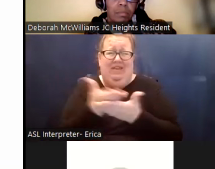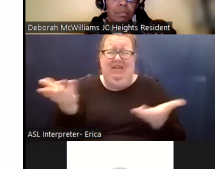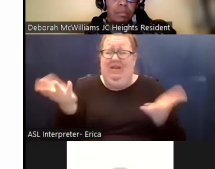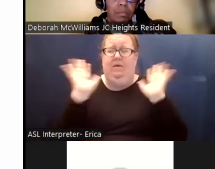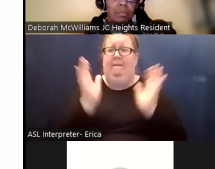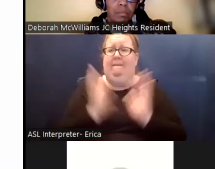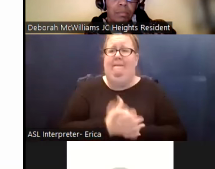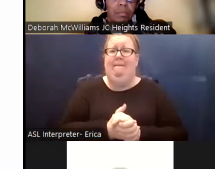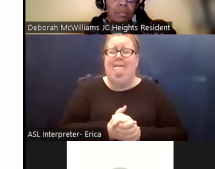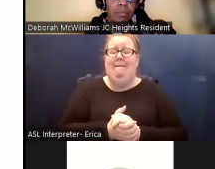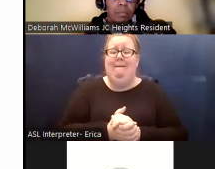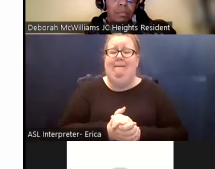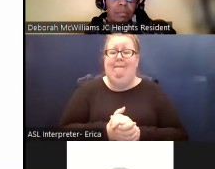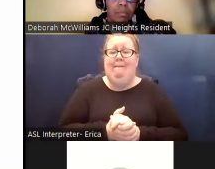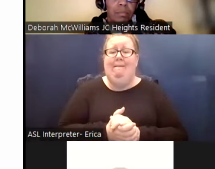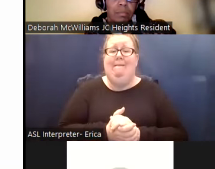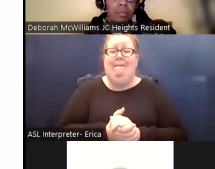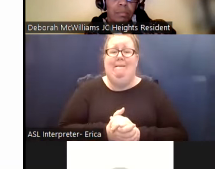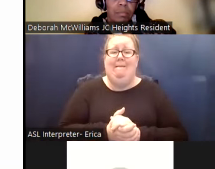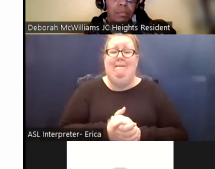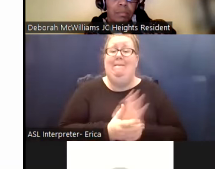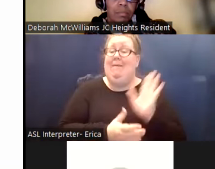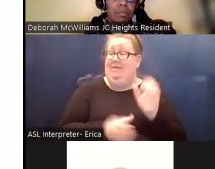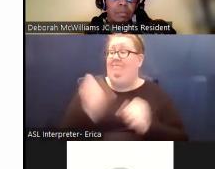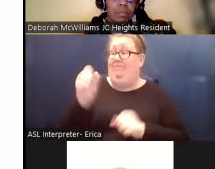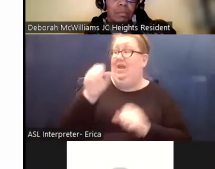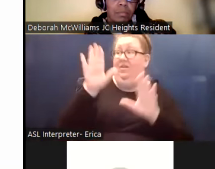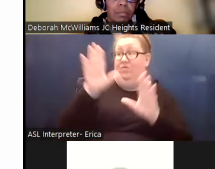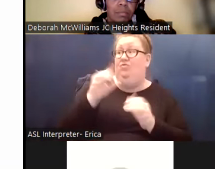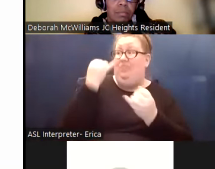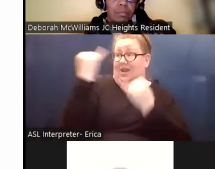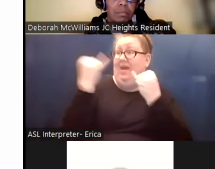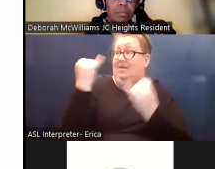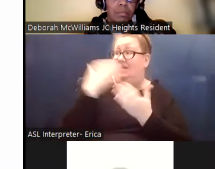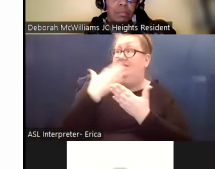So that's where I'm at. Yeah, those are great ideas. Thank you.